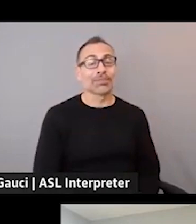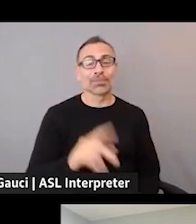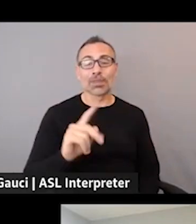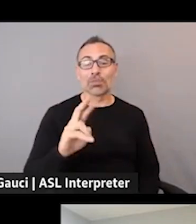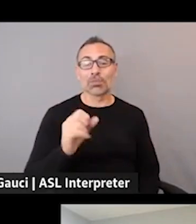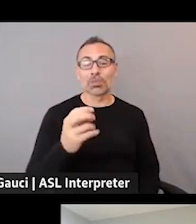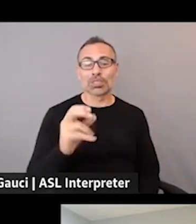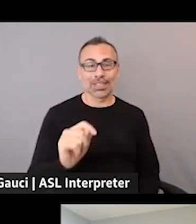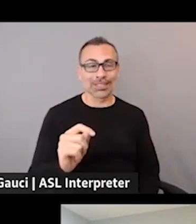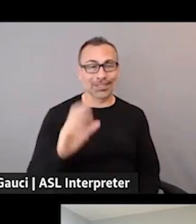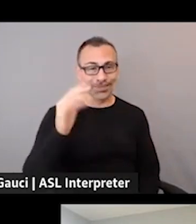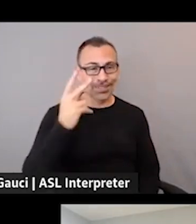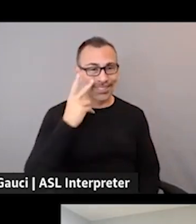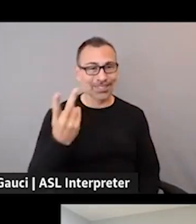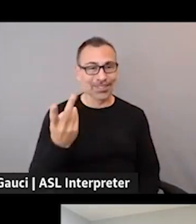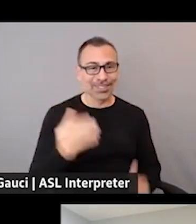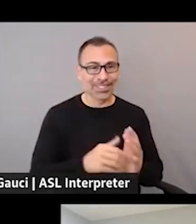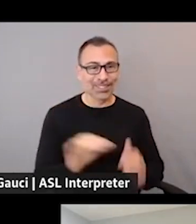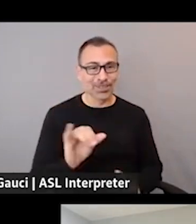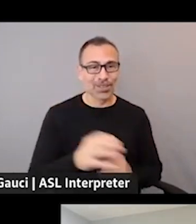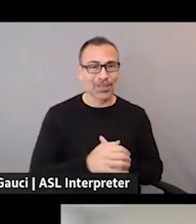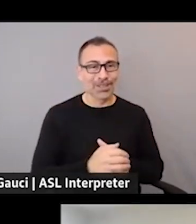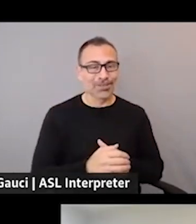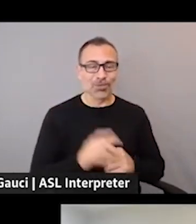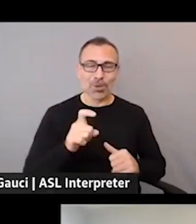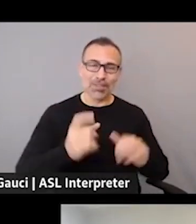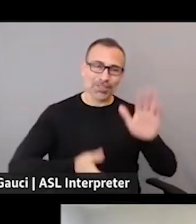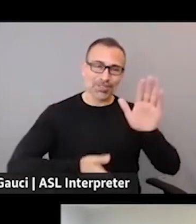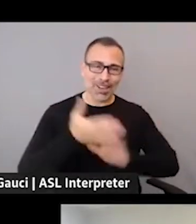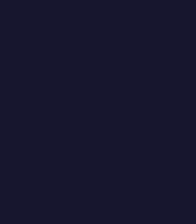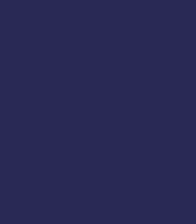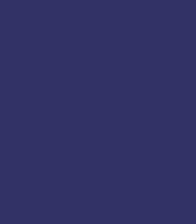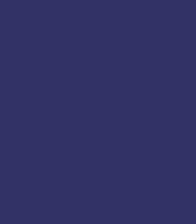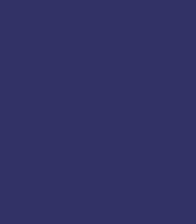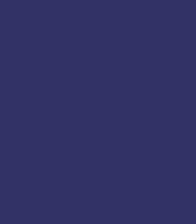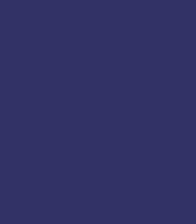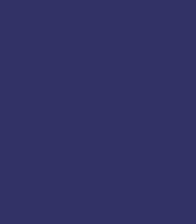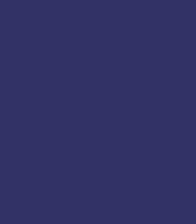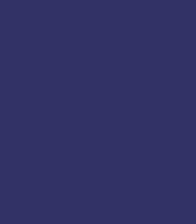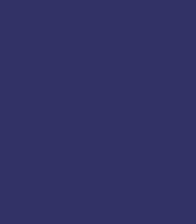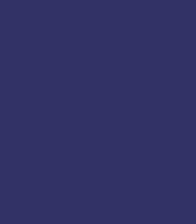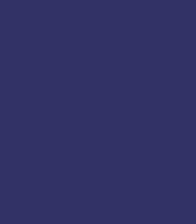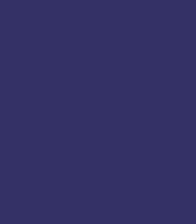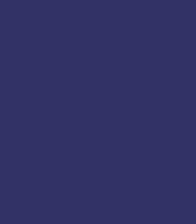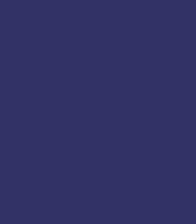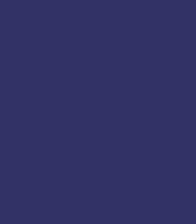to see you too. We got to run, but thank you both for being with us today.